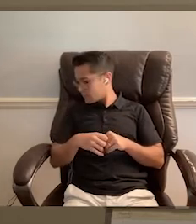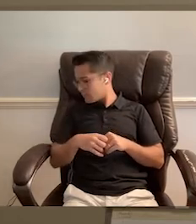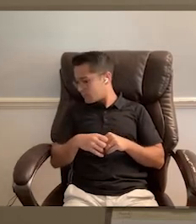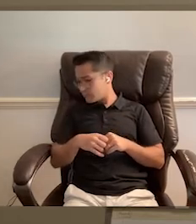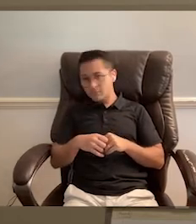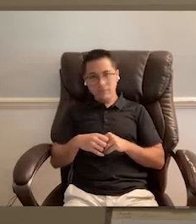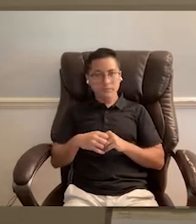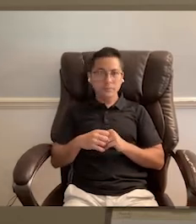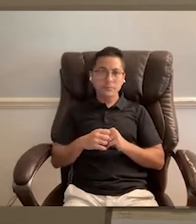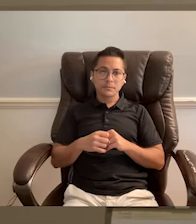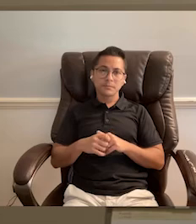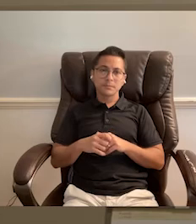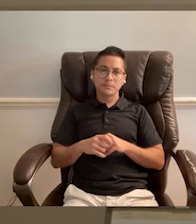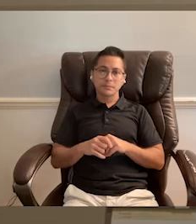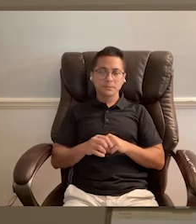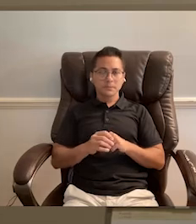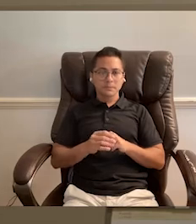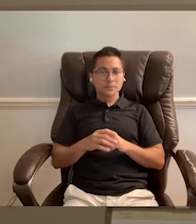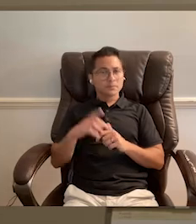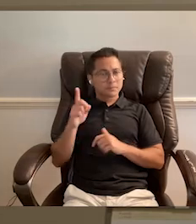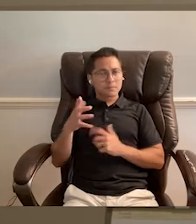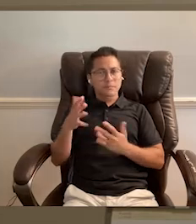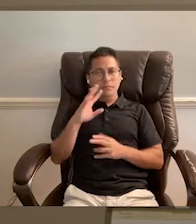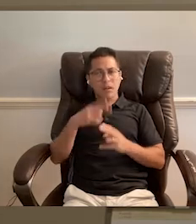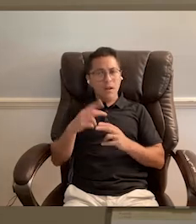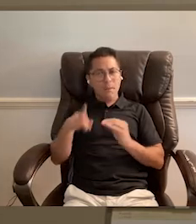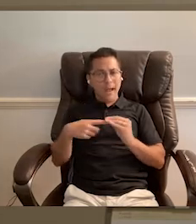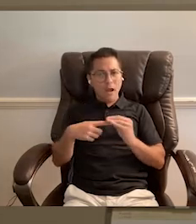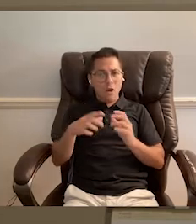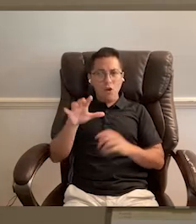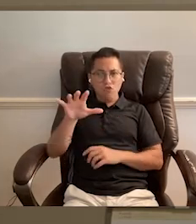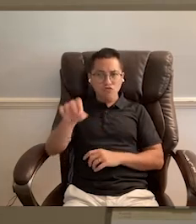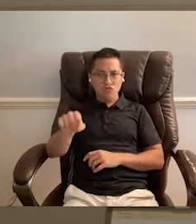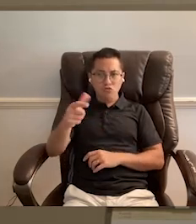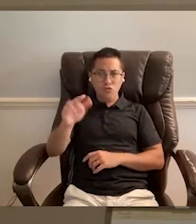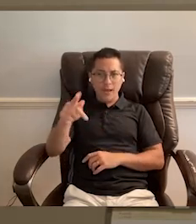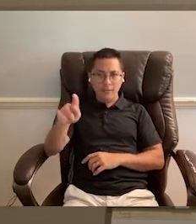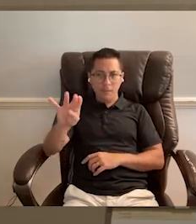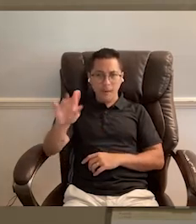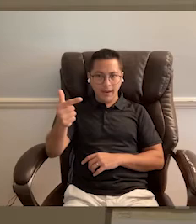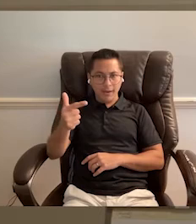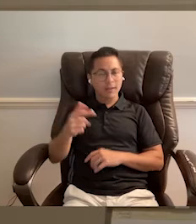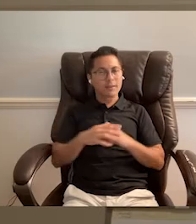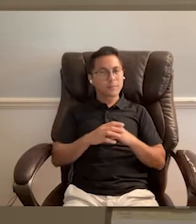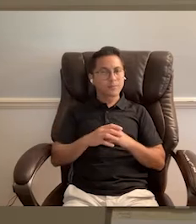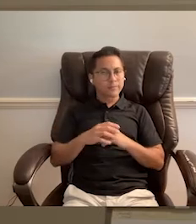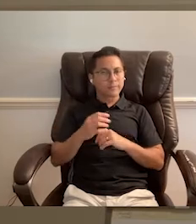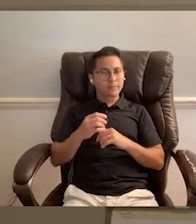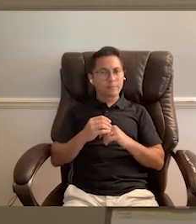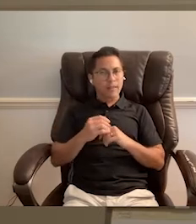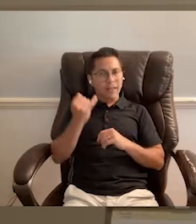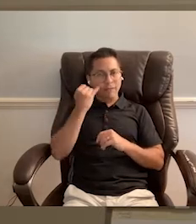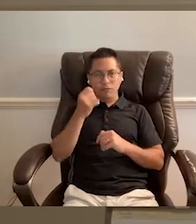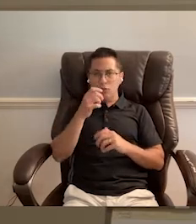to recognize the object and find out the best place to grasp the object, so that the grasp will happen with a high